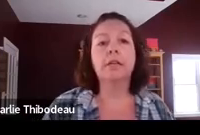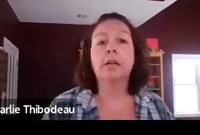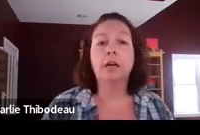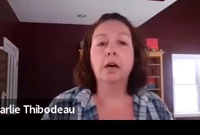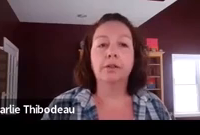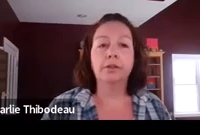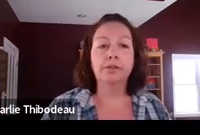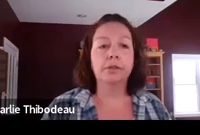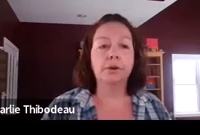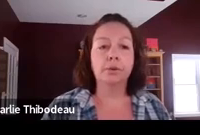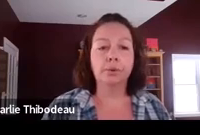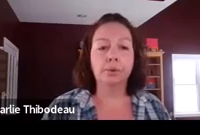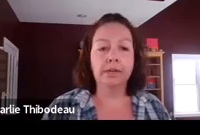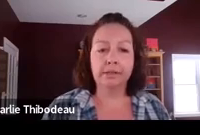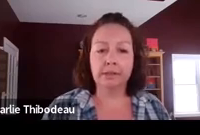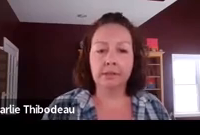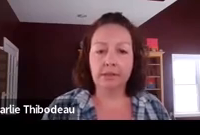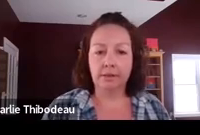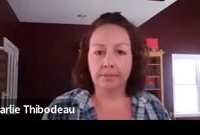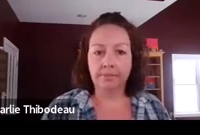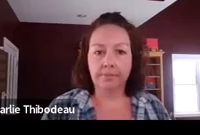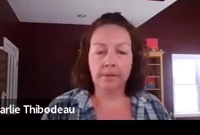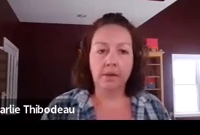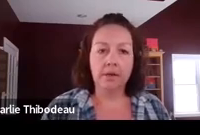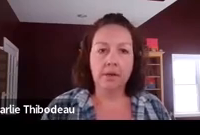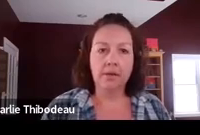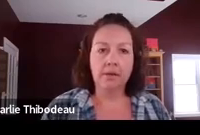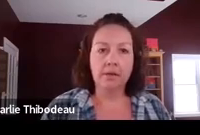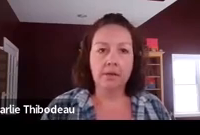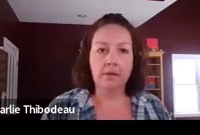just to let others know who else is here.